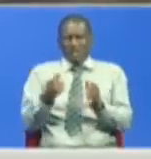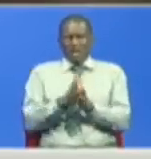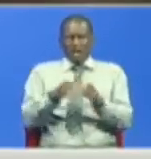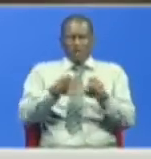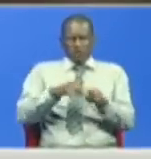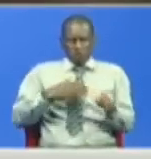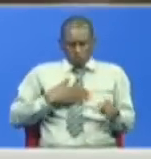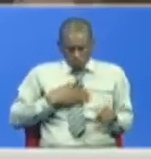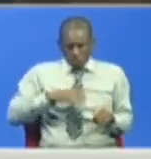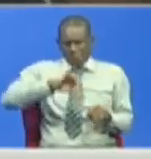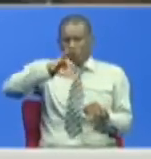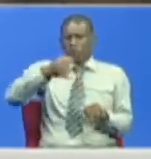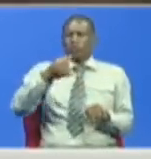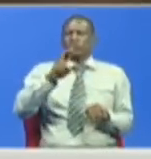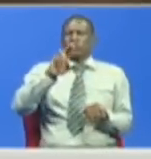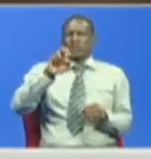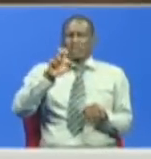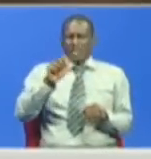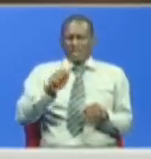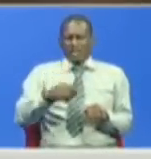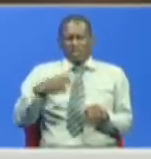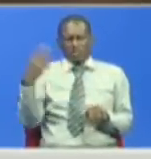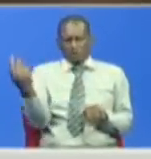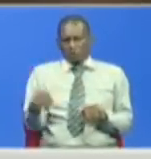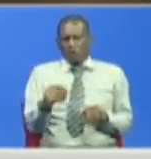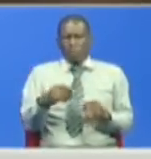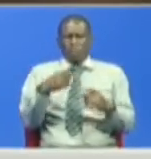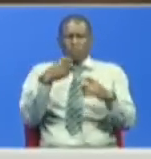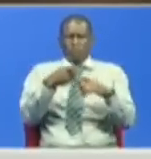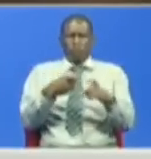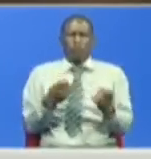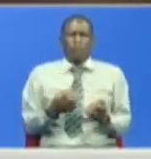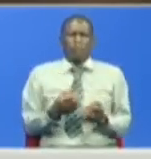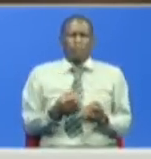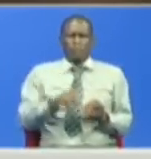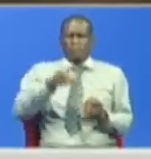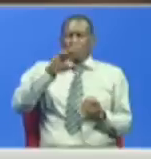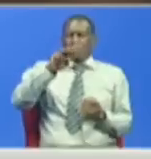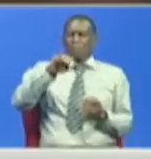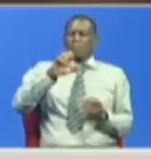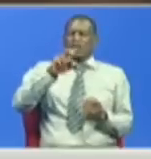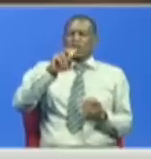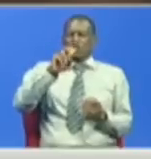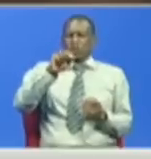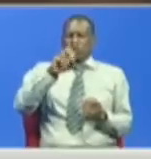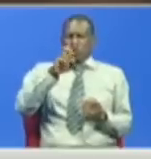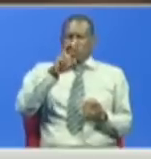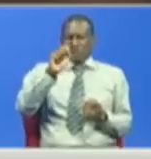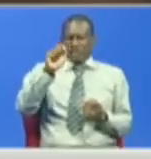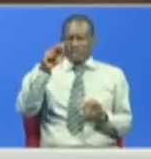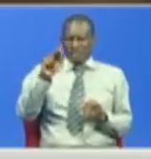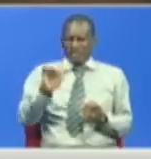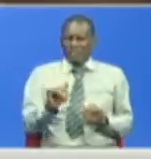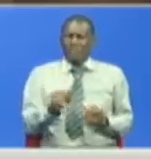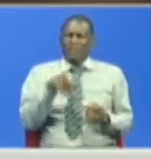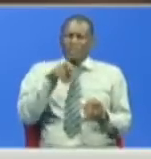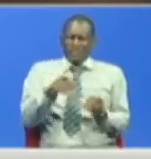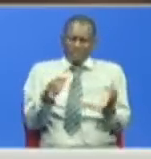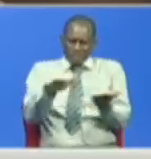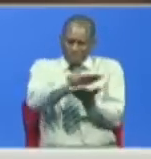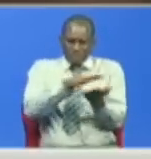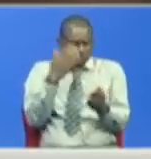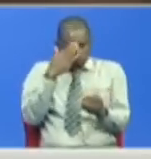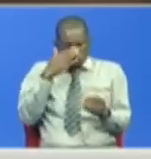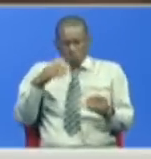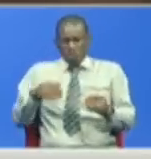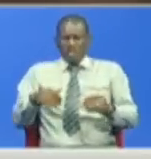Honorable Junet Mohamed, the whip from the minority side. This is basically, because you know the whips